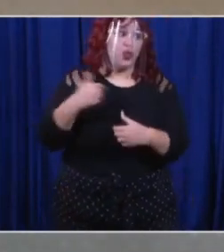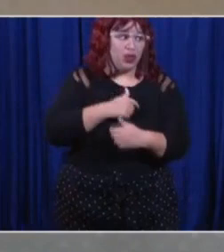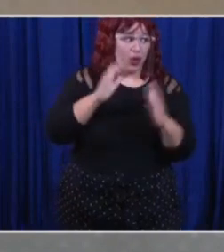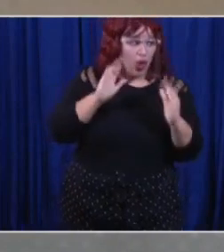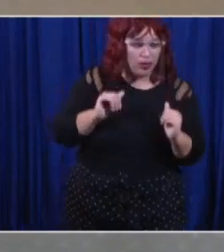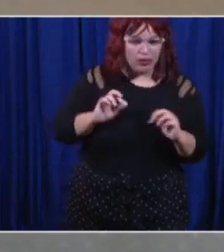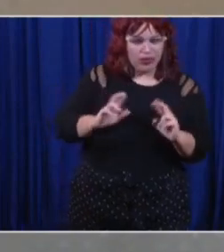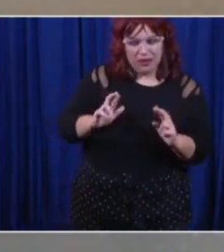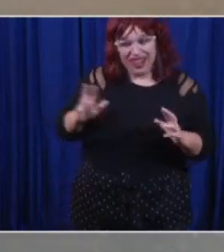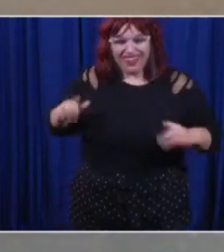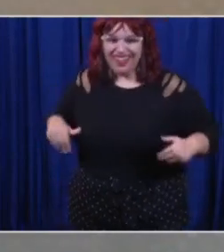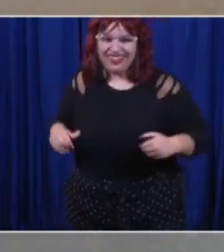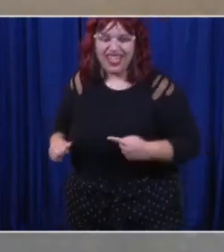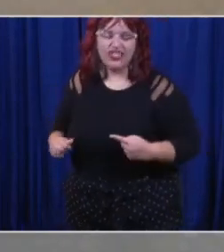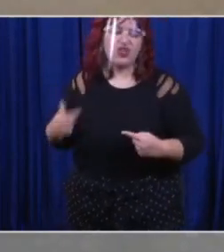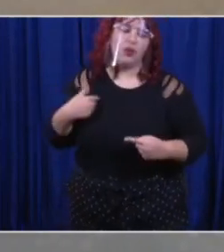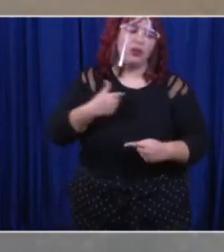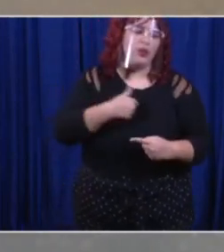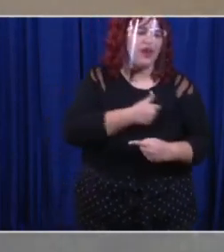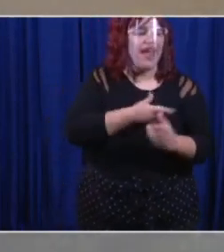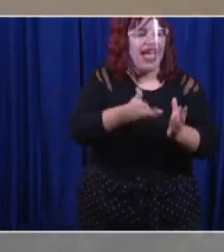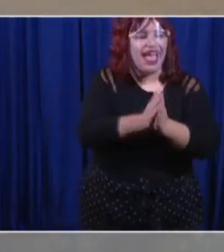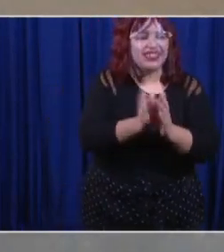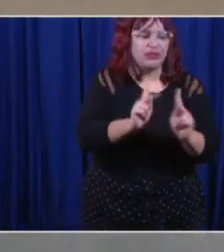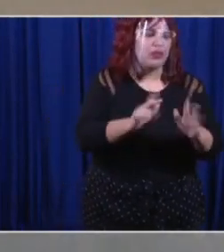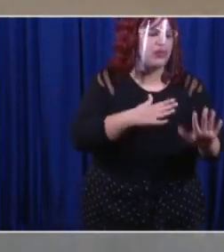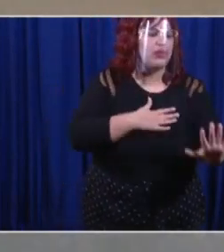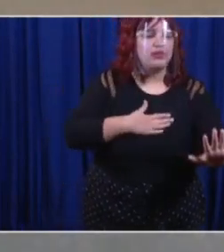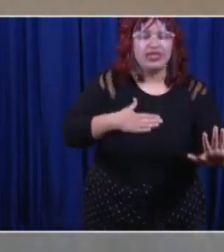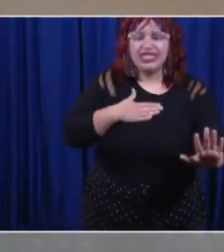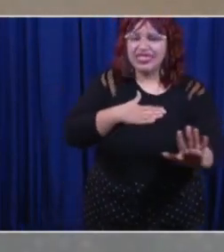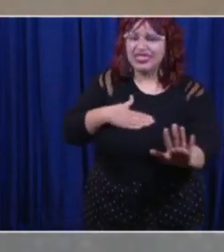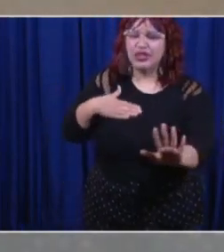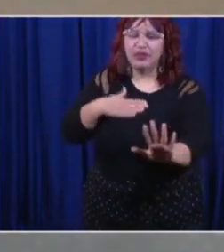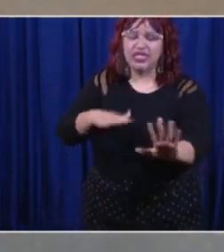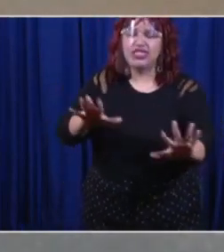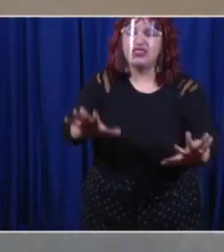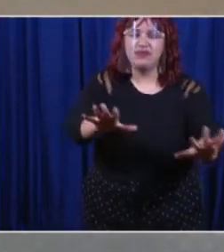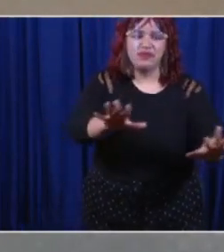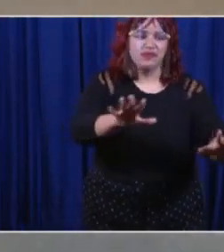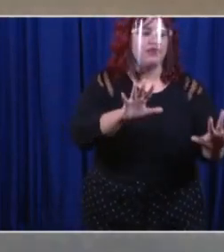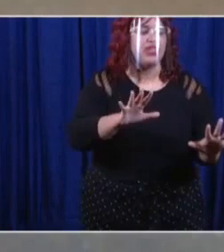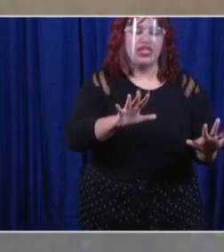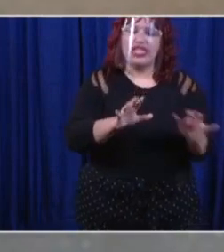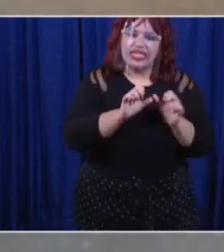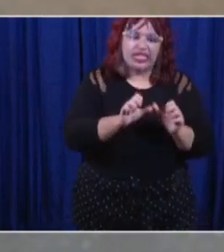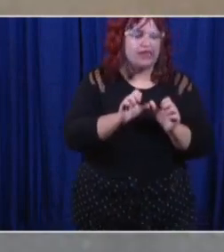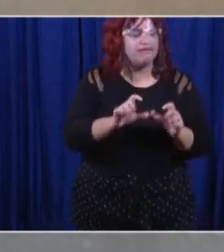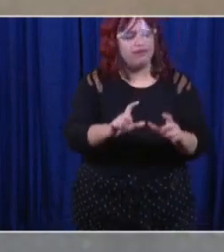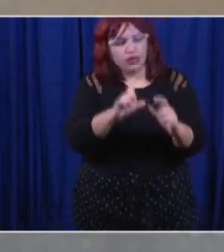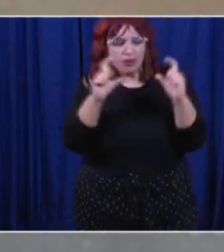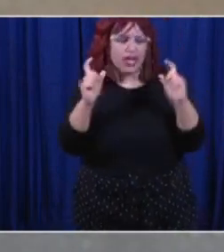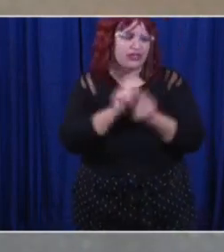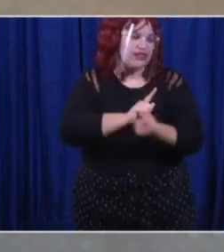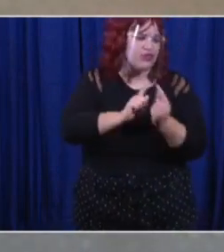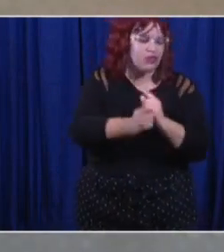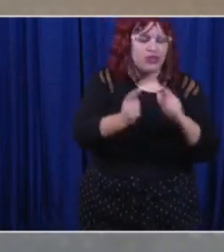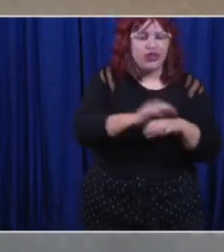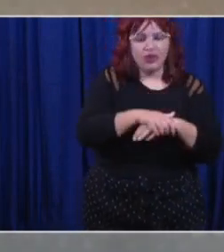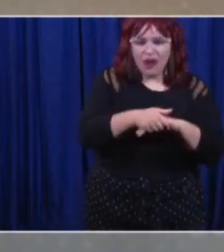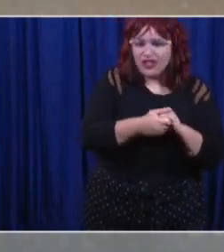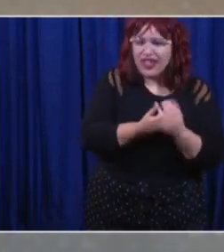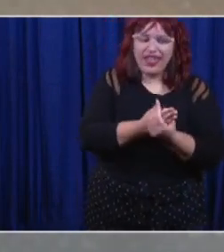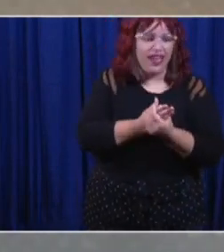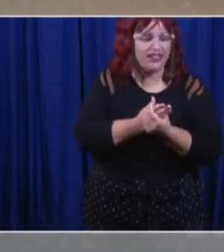protect the caregivers, which not only have to take care of COVID patients, we need them in place, but for all the other things that people come in the hospital for.